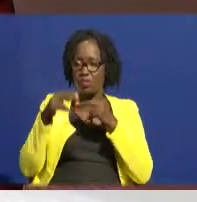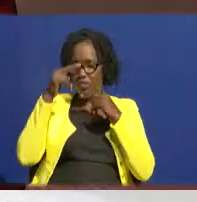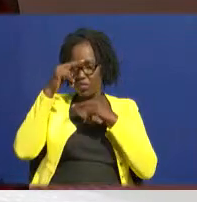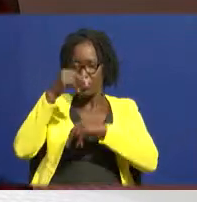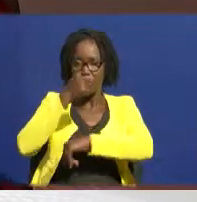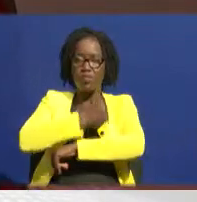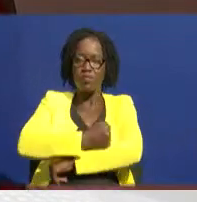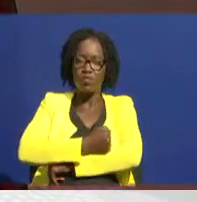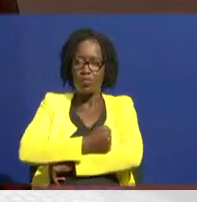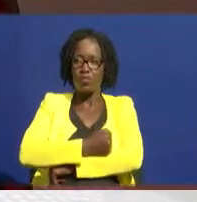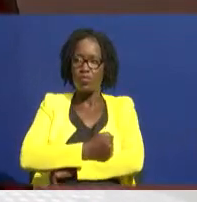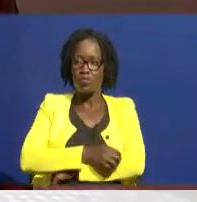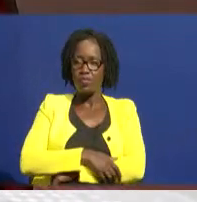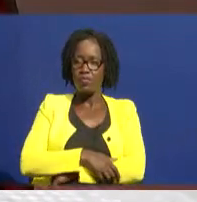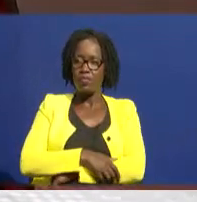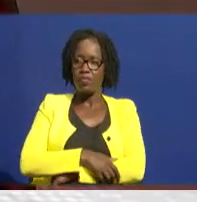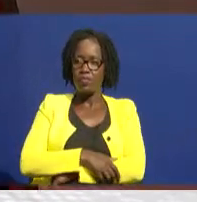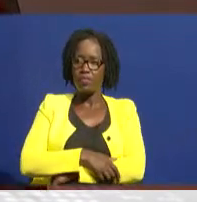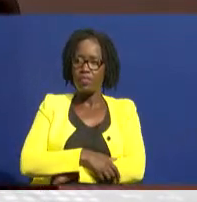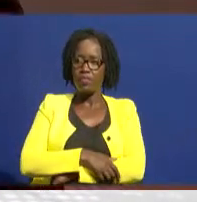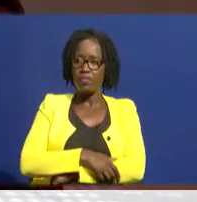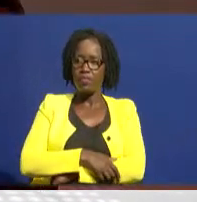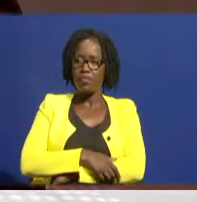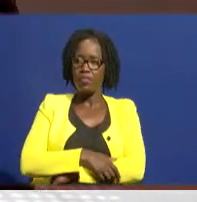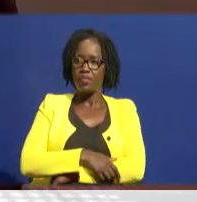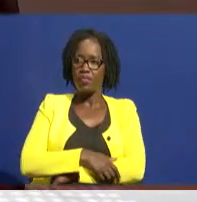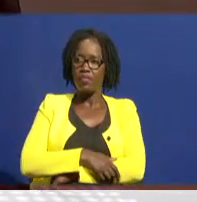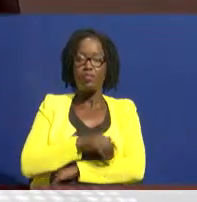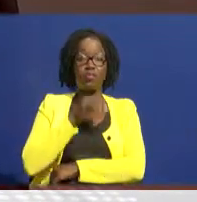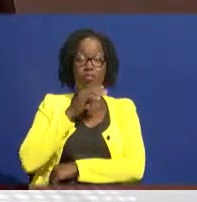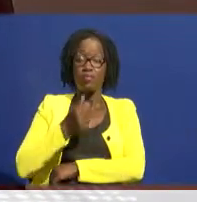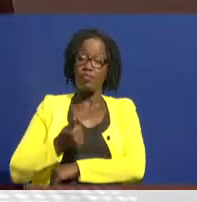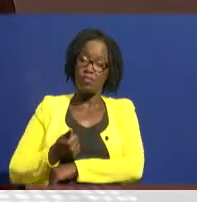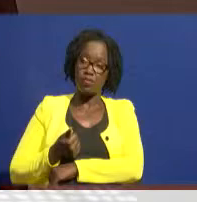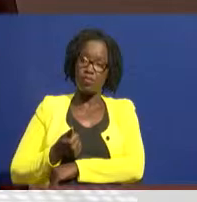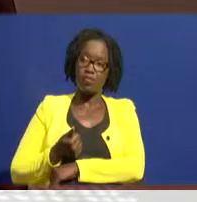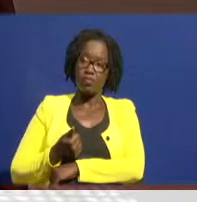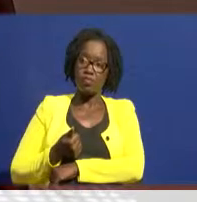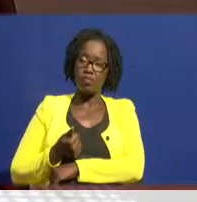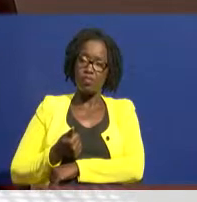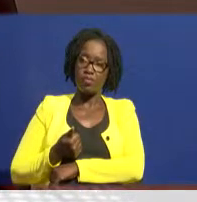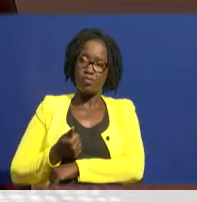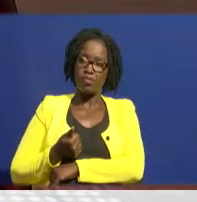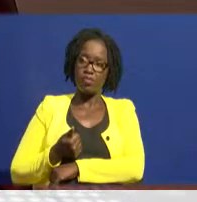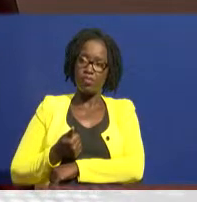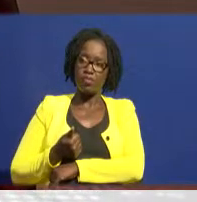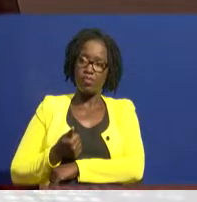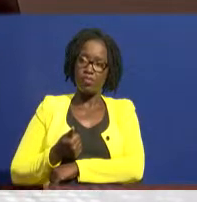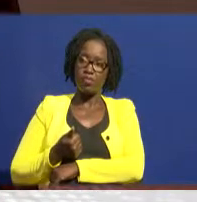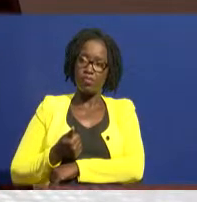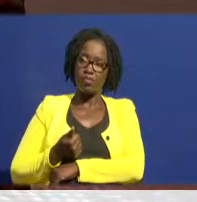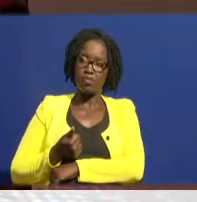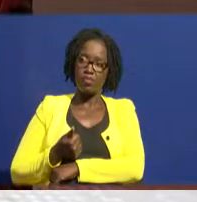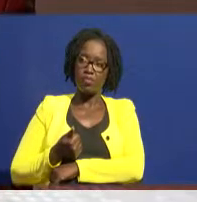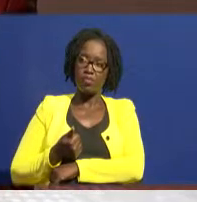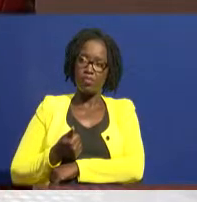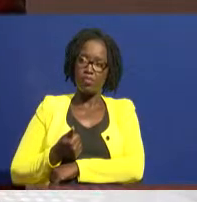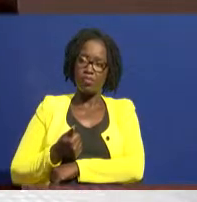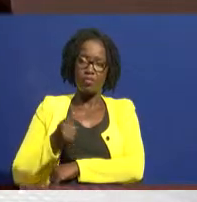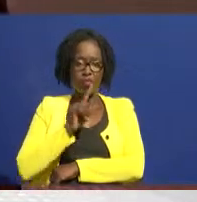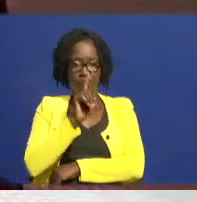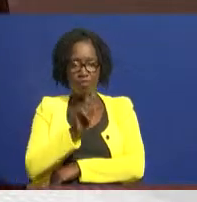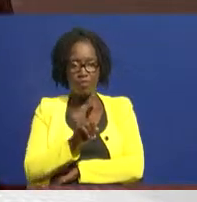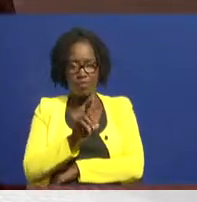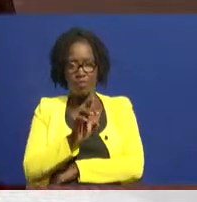schools. And now we're talking about high school, we're talking about boys and girls in one place. And because now you have directed your